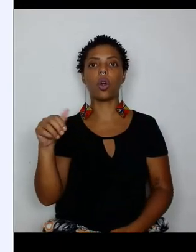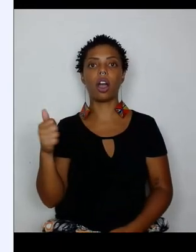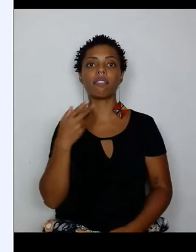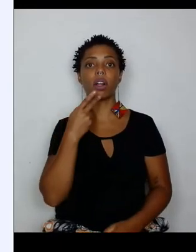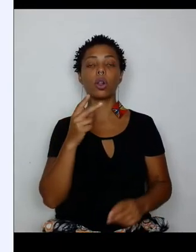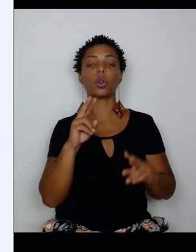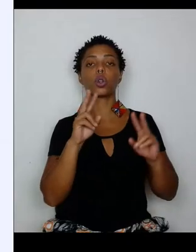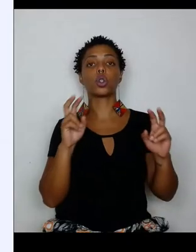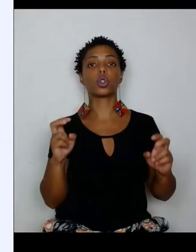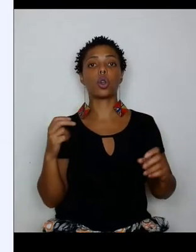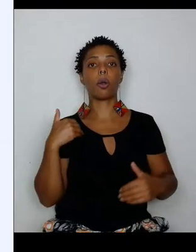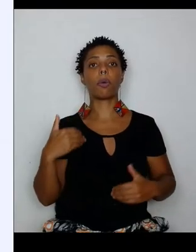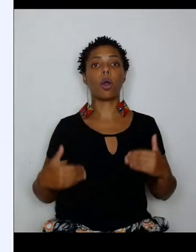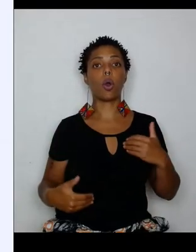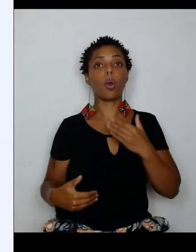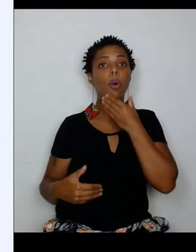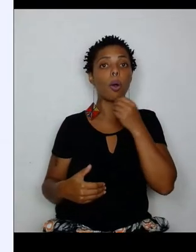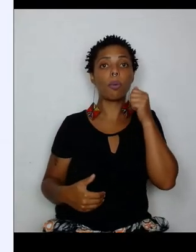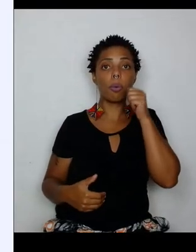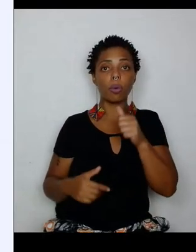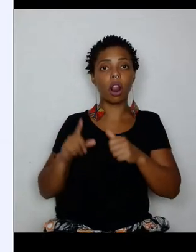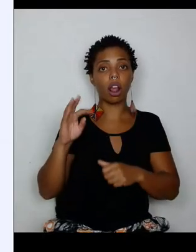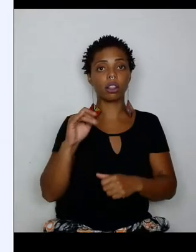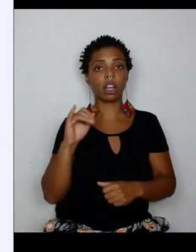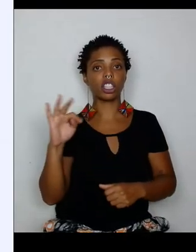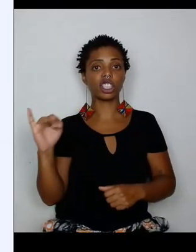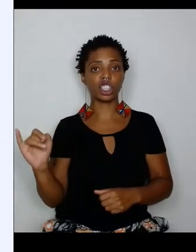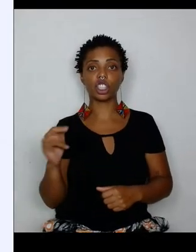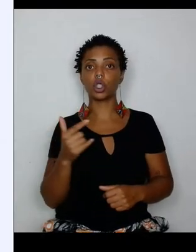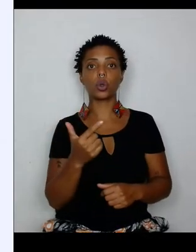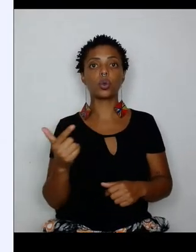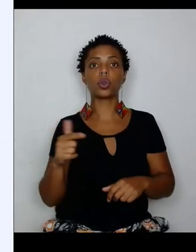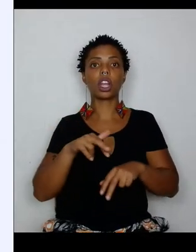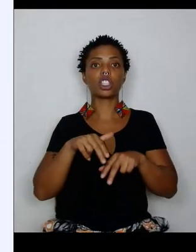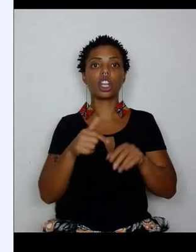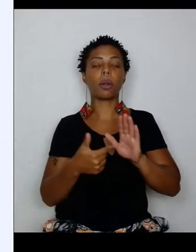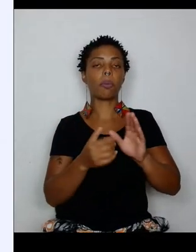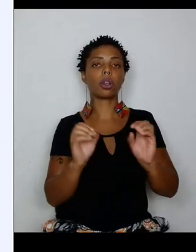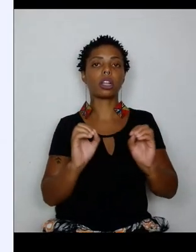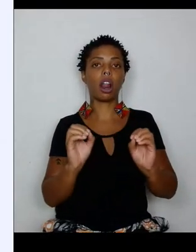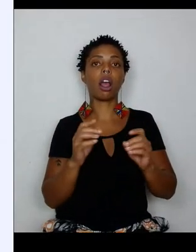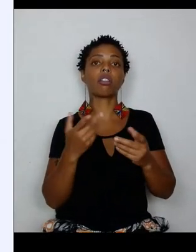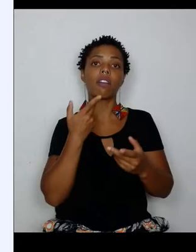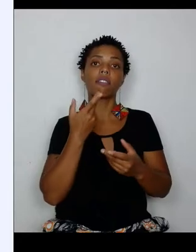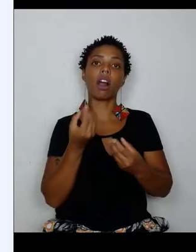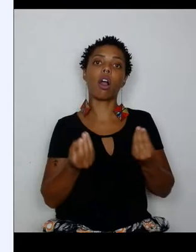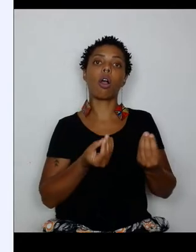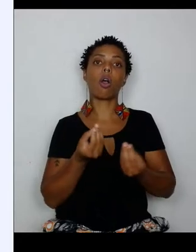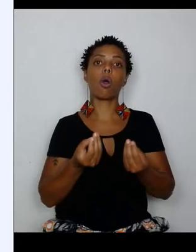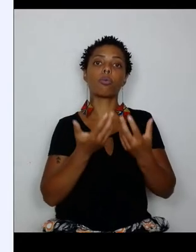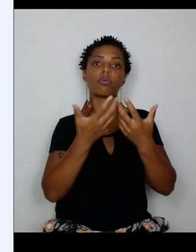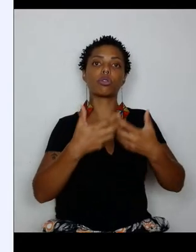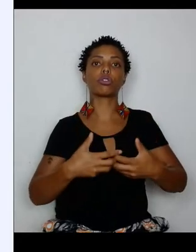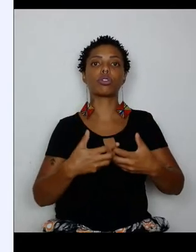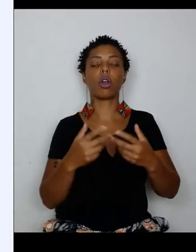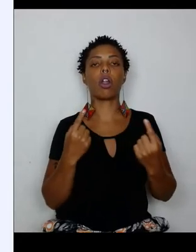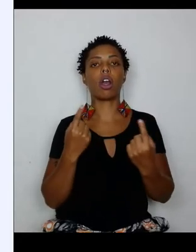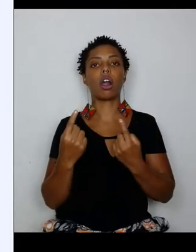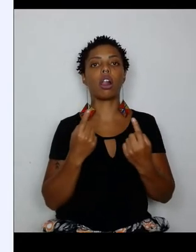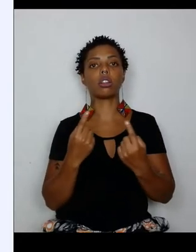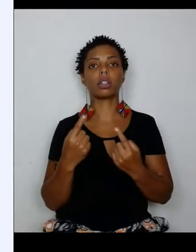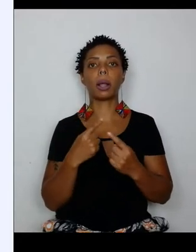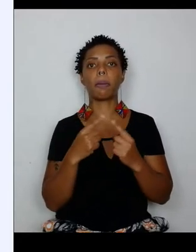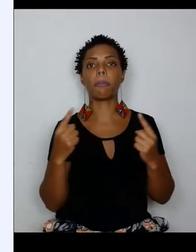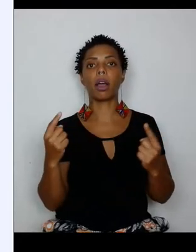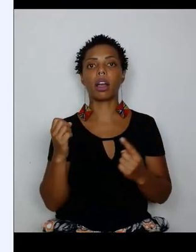observe the positive effects this had on their relationships in contrast to the artificiality of male female interactions in the